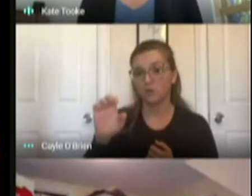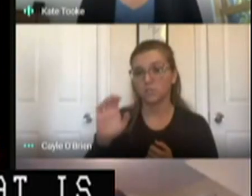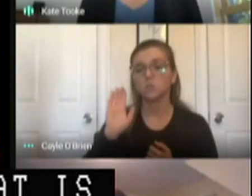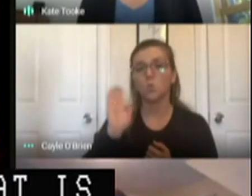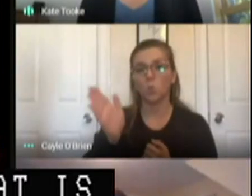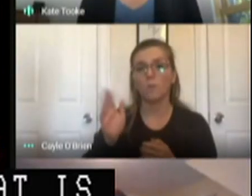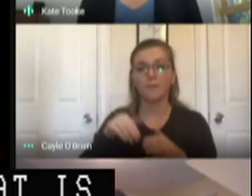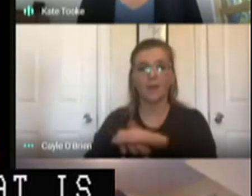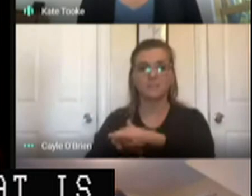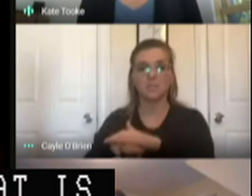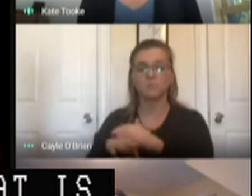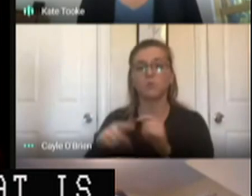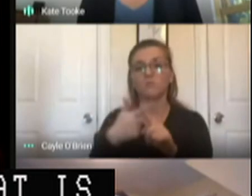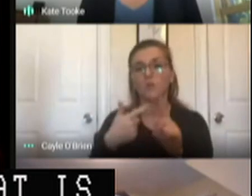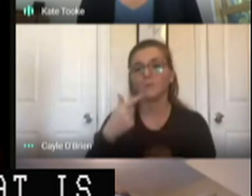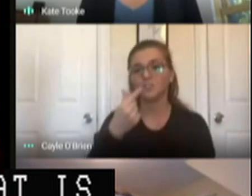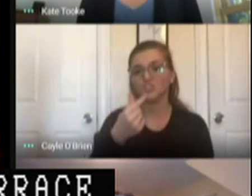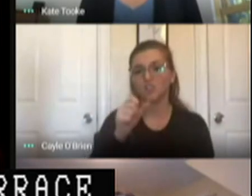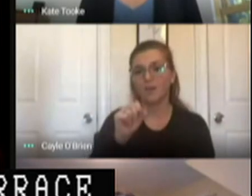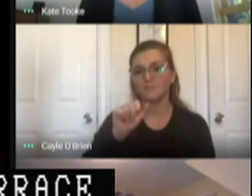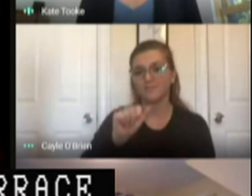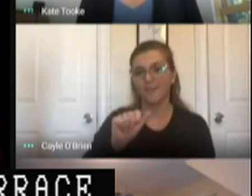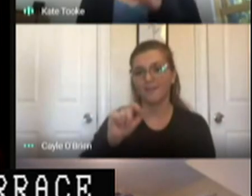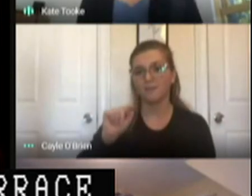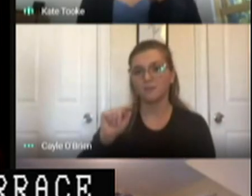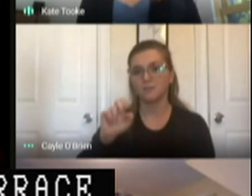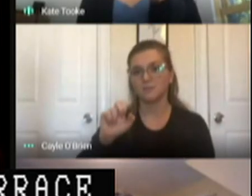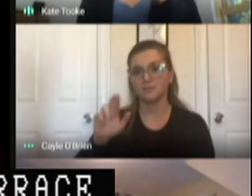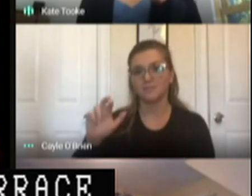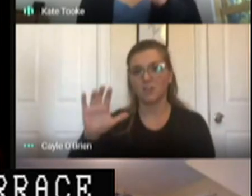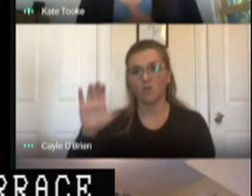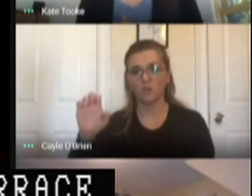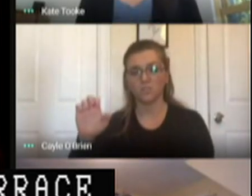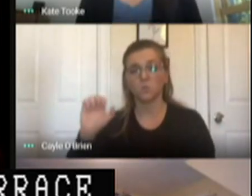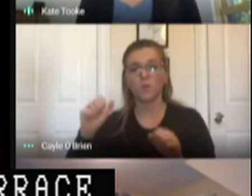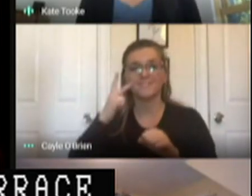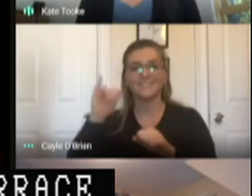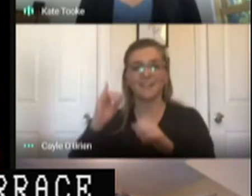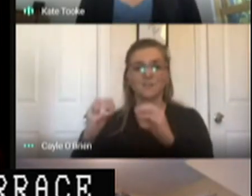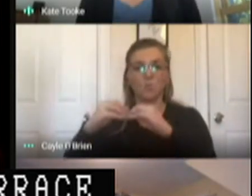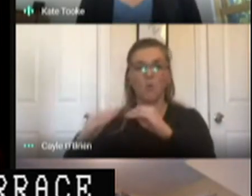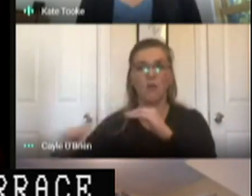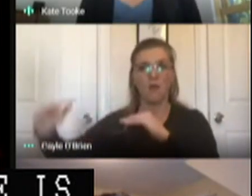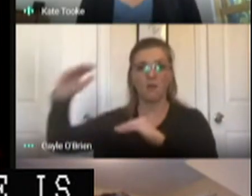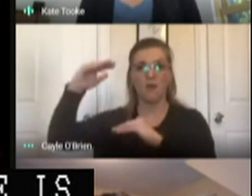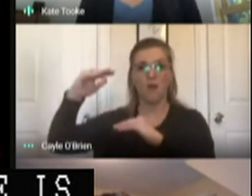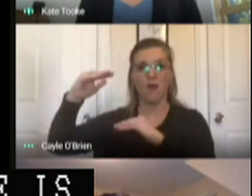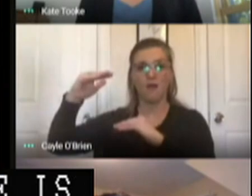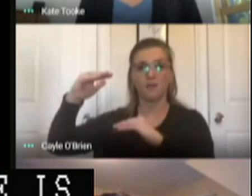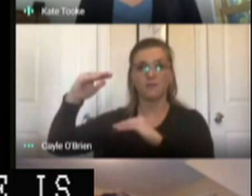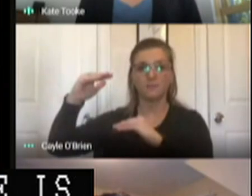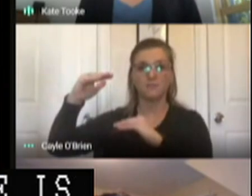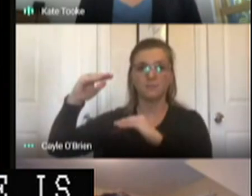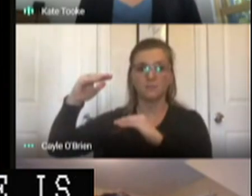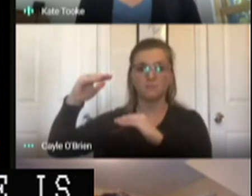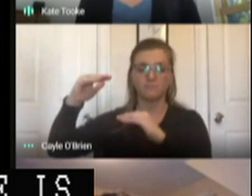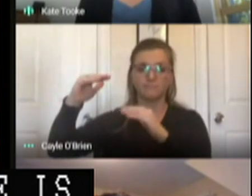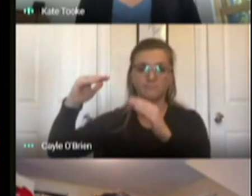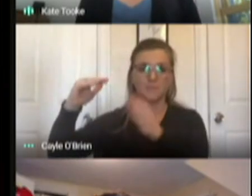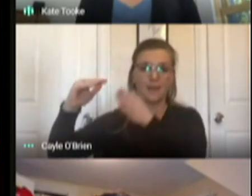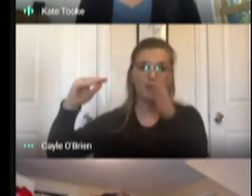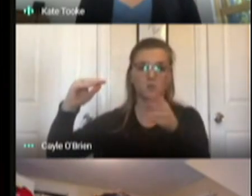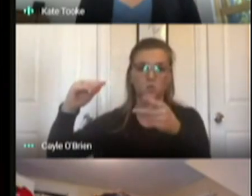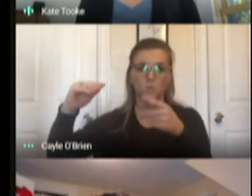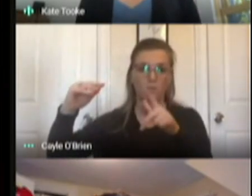terrace. You can see the GSA terrace is a high up kind of plinth of landscape that sits adjacent to the plaza. So that would